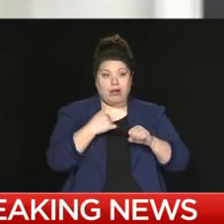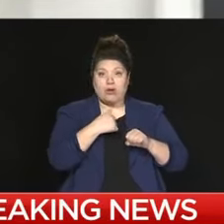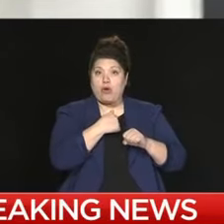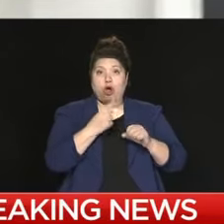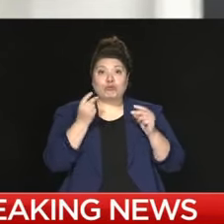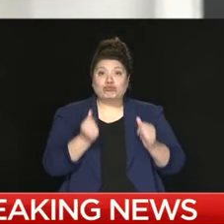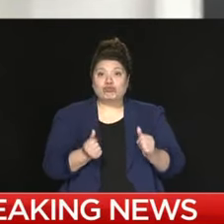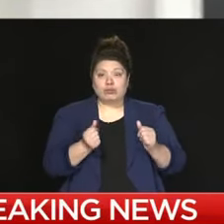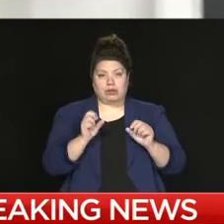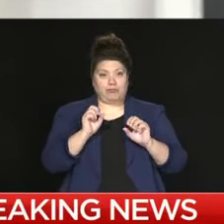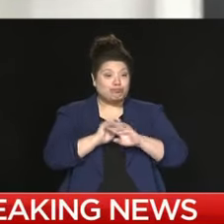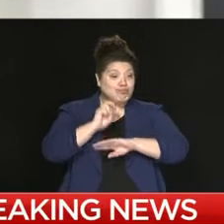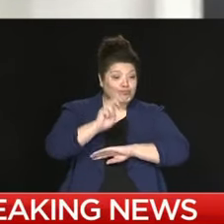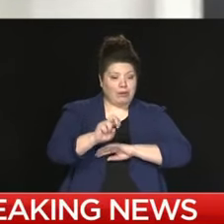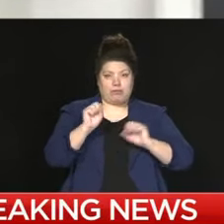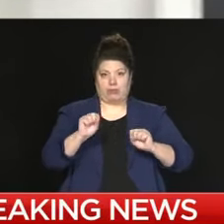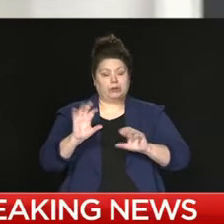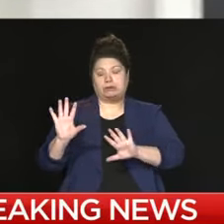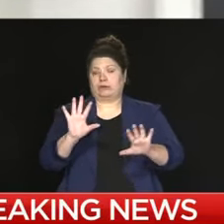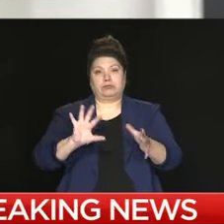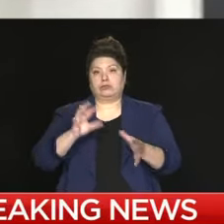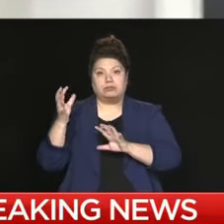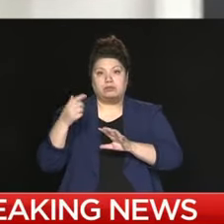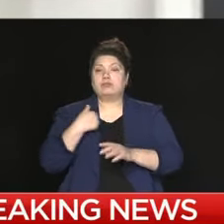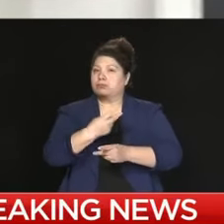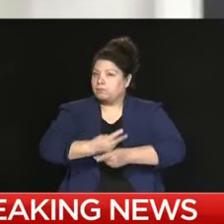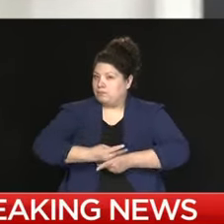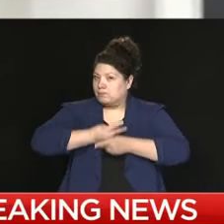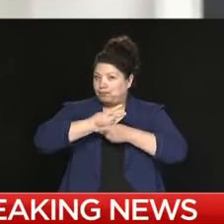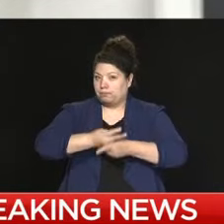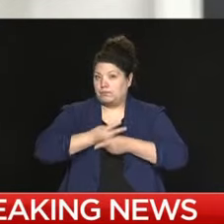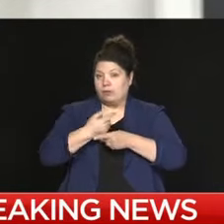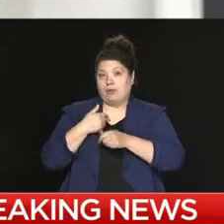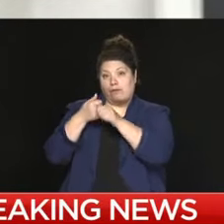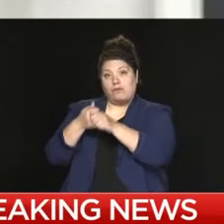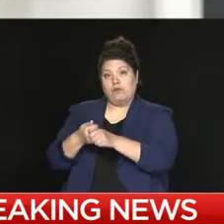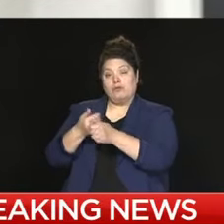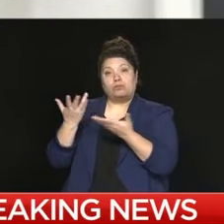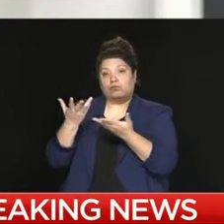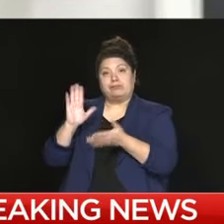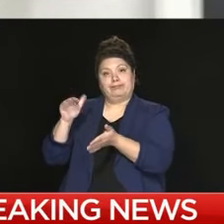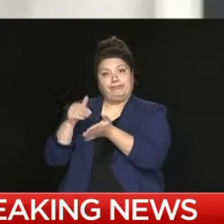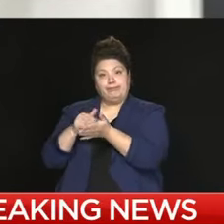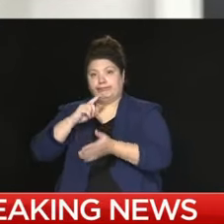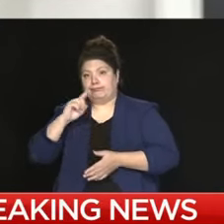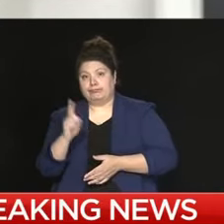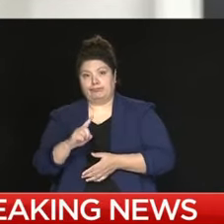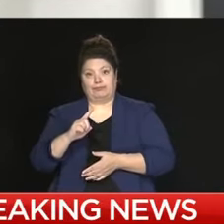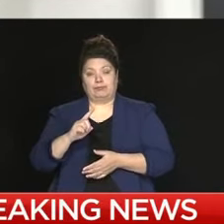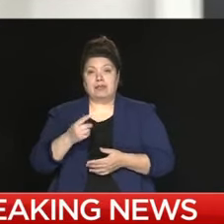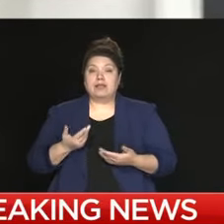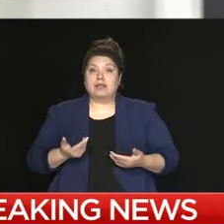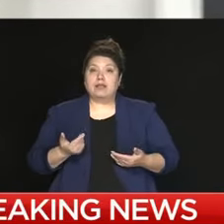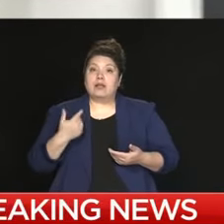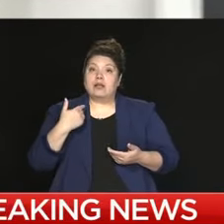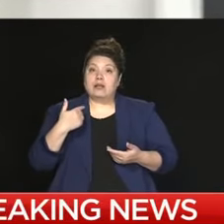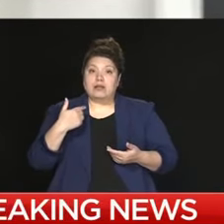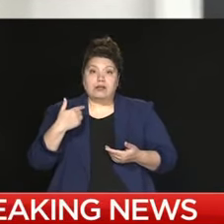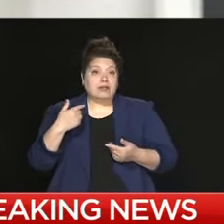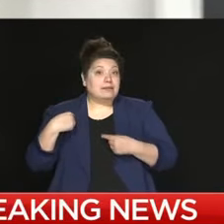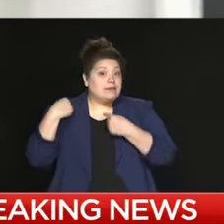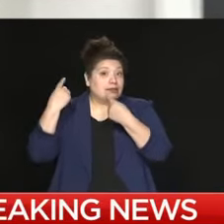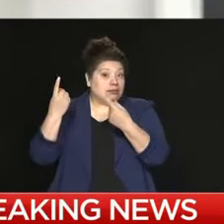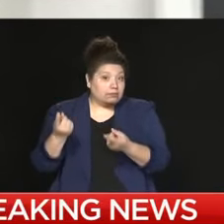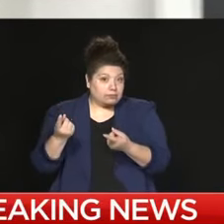at step one, everyone has to be vigilant and to follow the experts' recommendations. Since the beginning of this